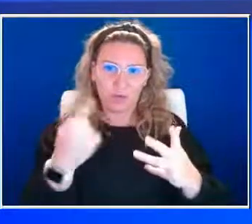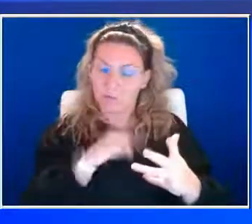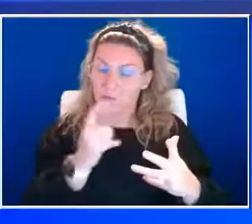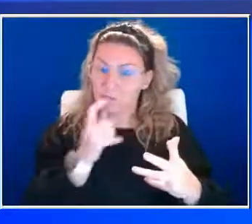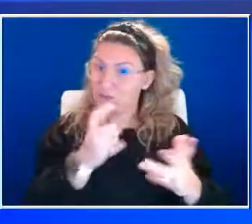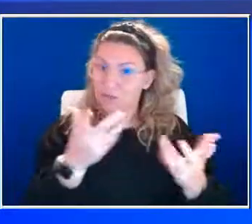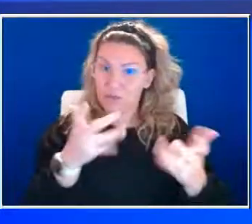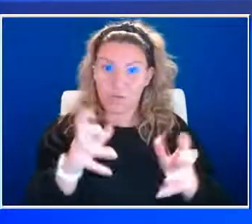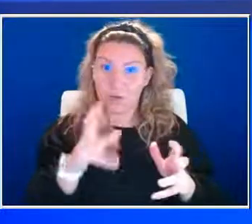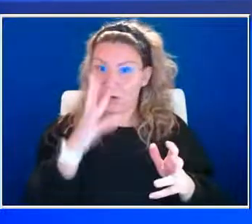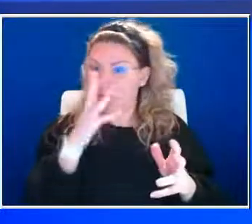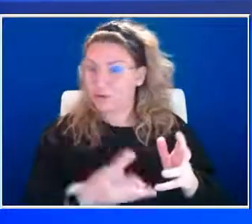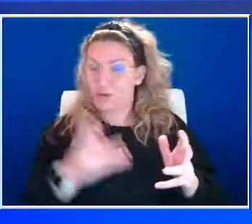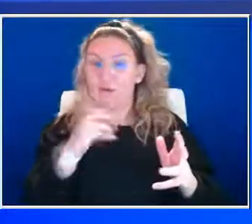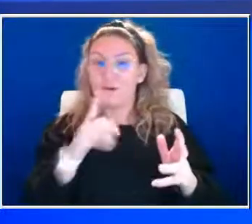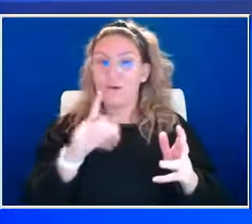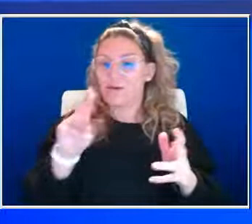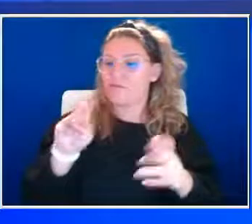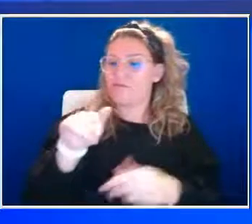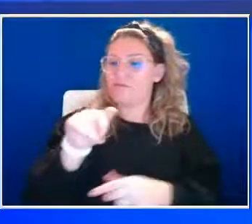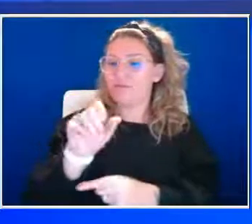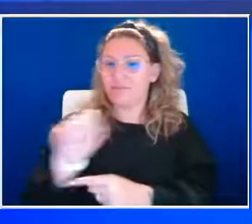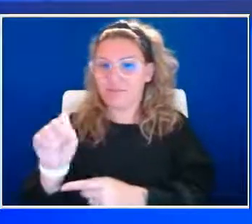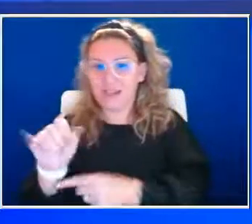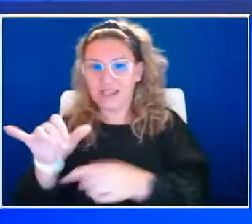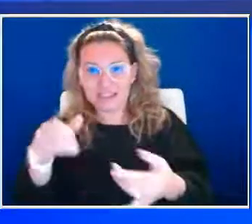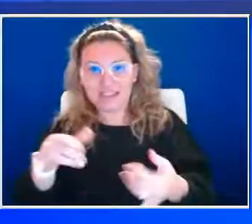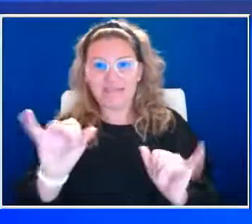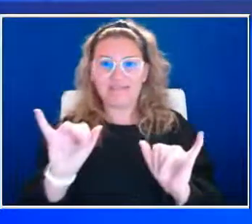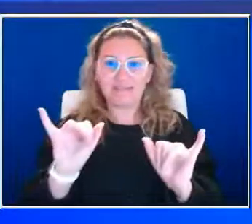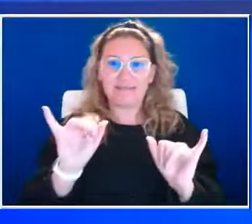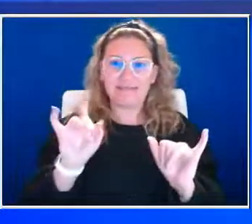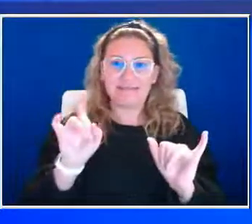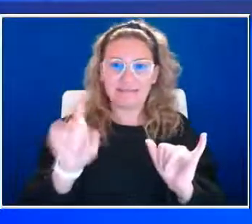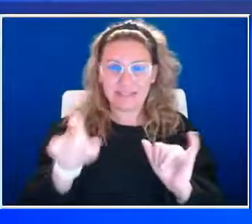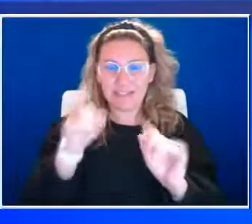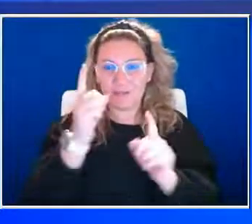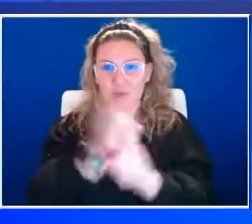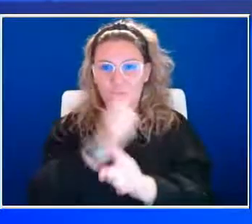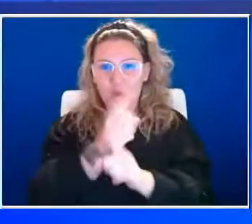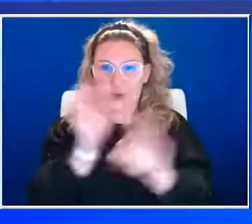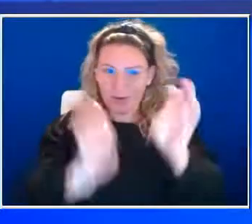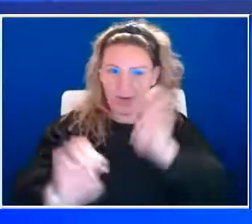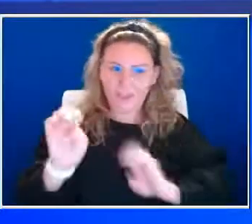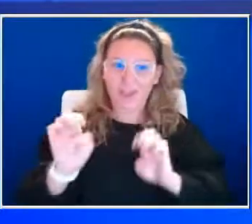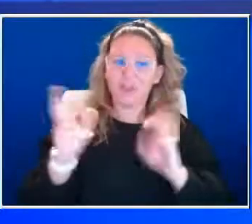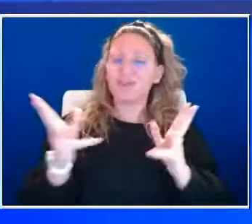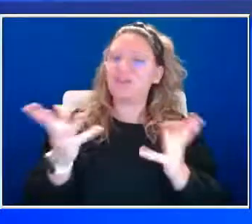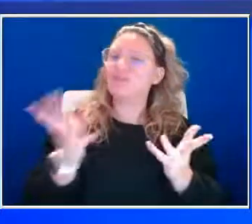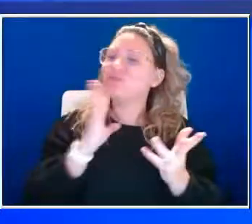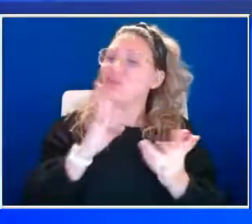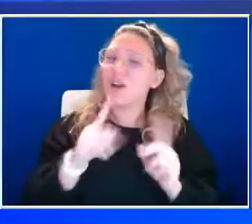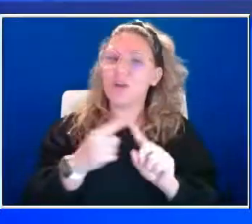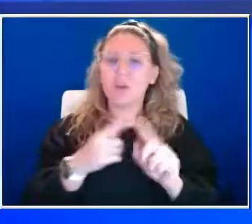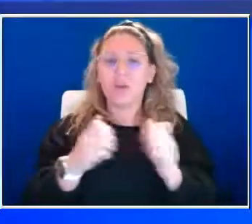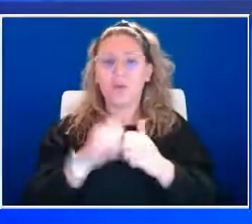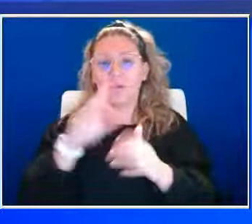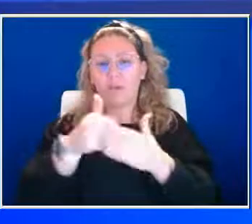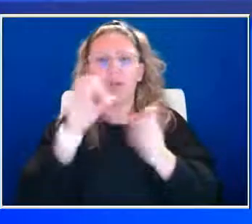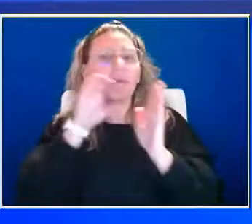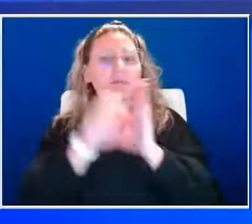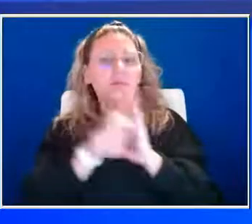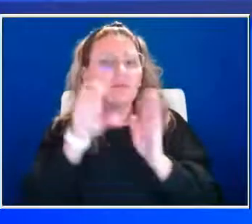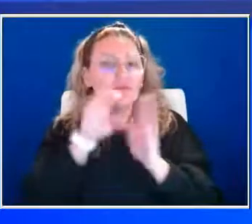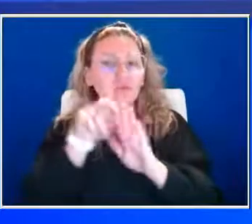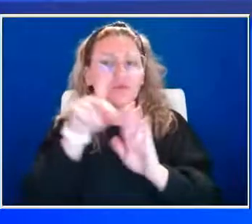masses in women. Even though you're young, it still should be properly evaluated, and that's what Melanie's talking about is with all of our imaging and protocols. Just because